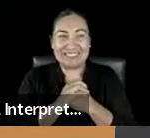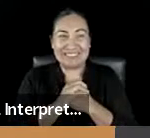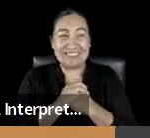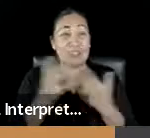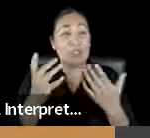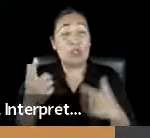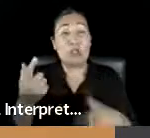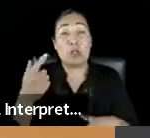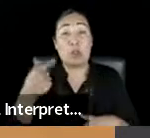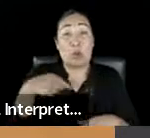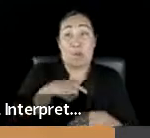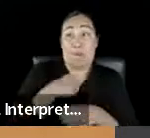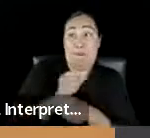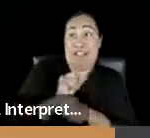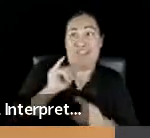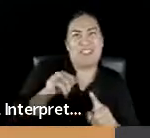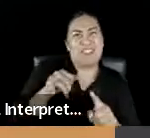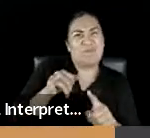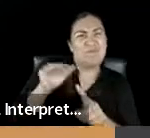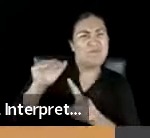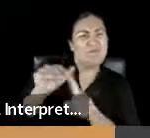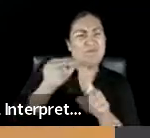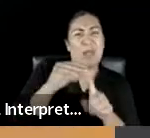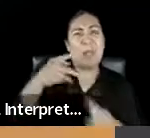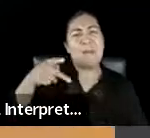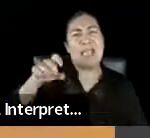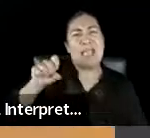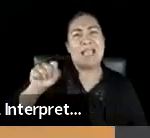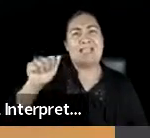We made this PSA hoping